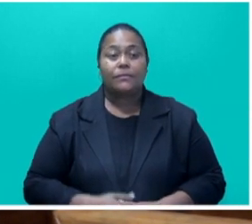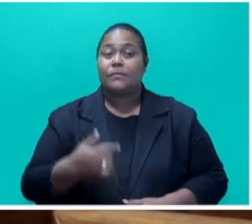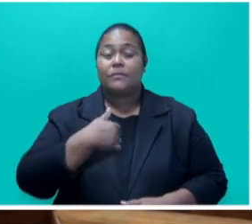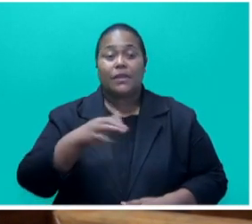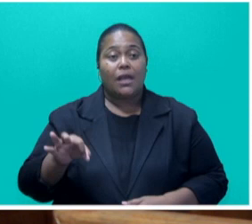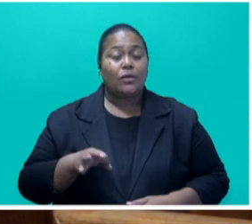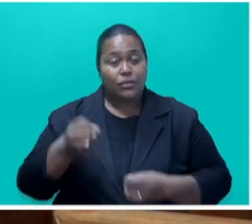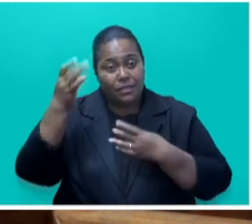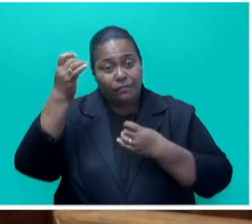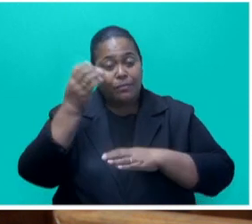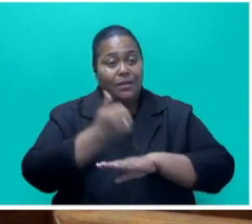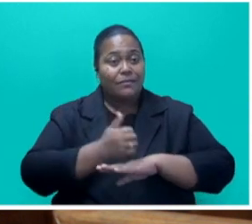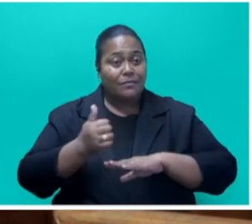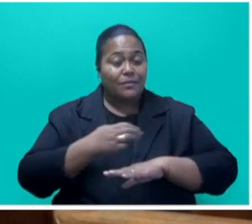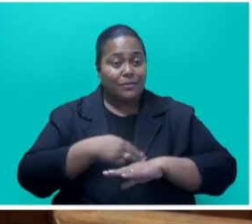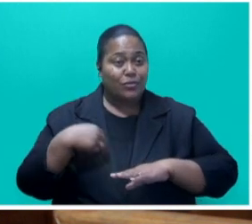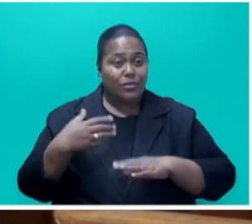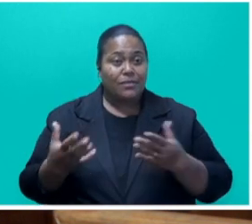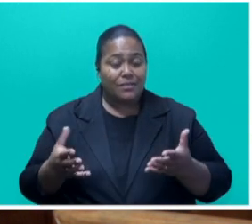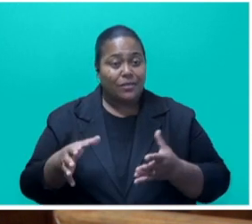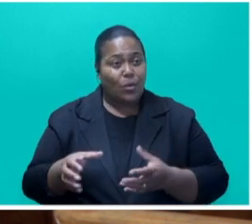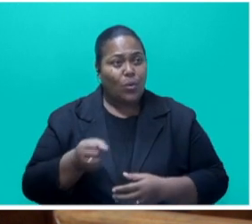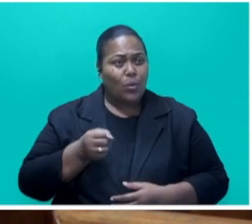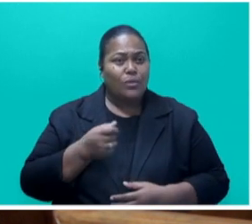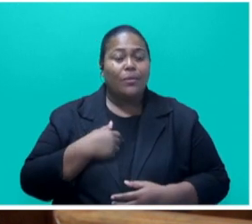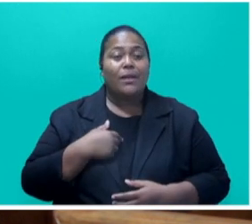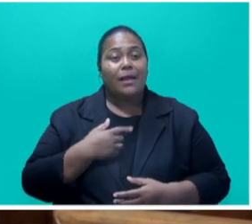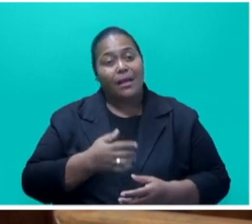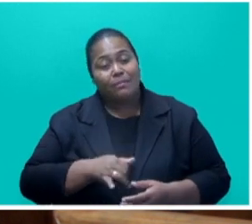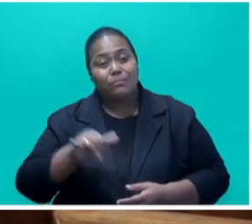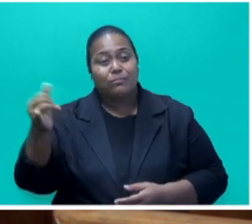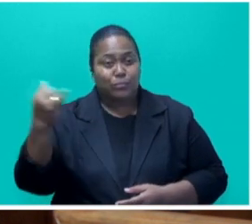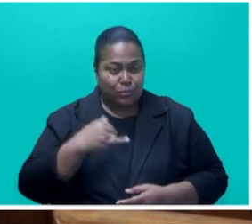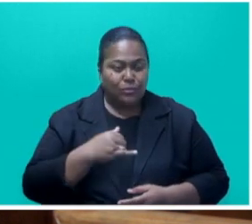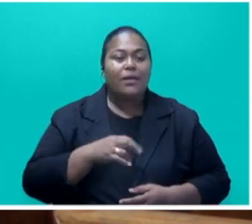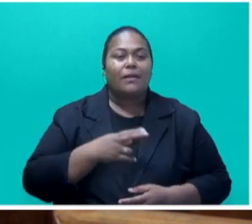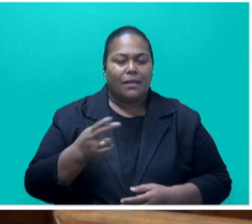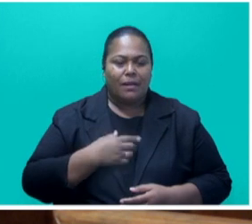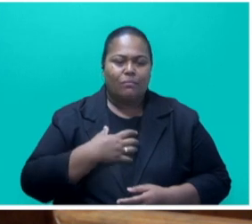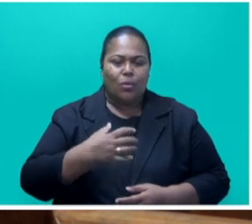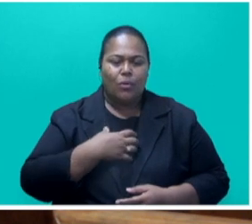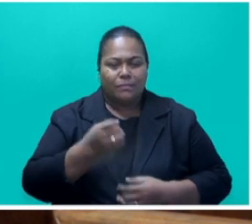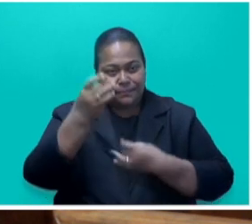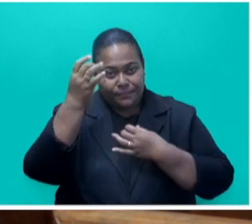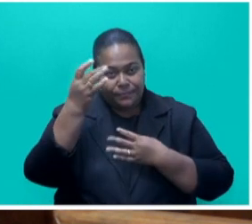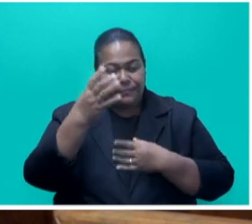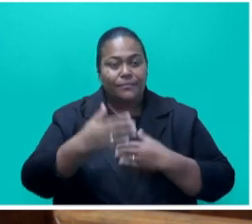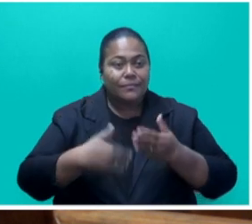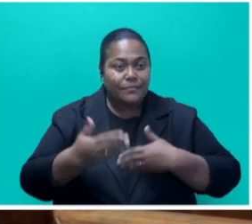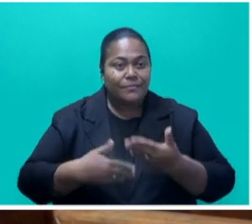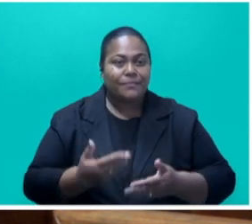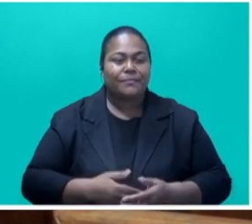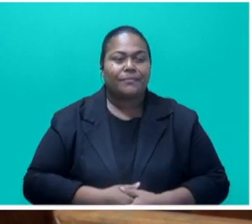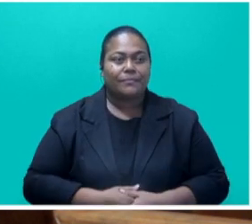so I held off on my trade mission update. So once that's done, then I'll do a more detailed update. But one of the things